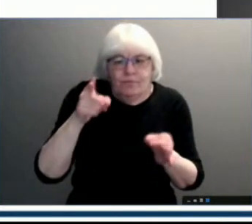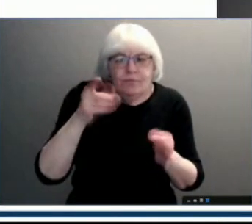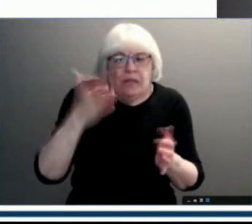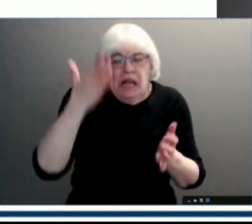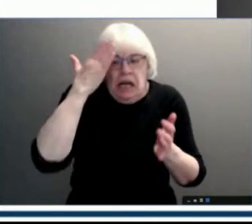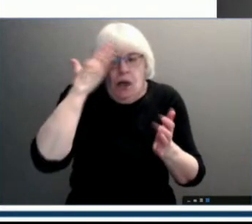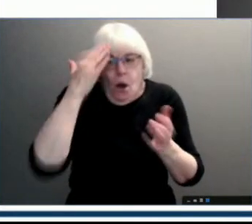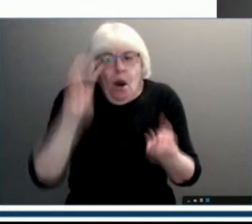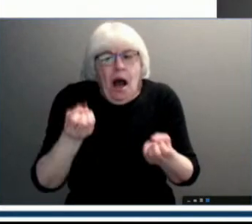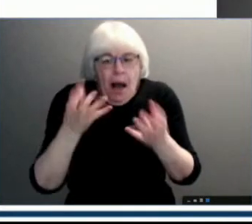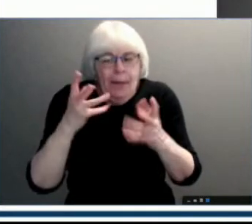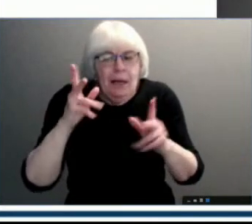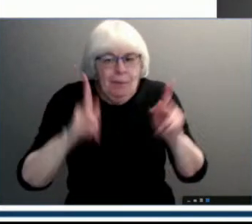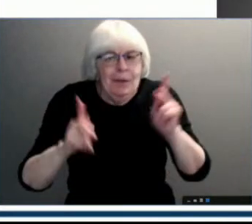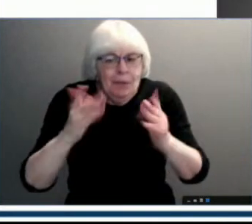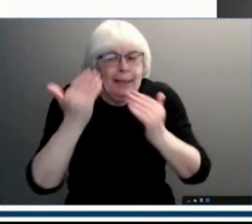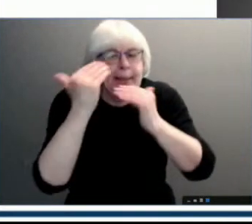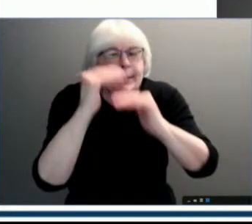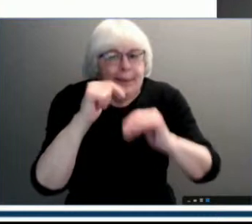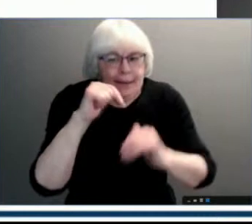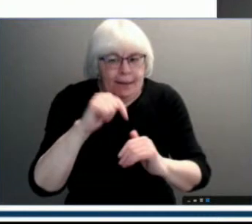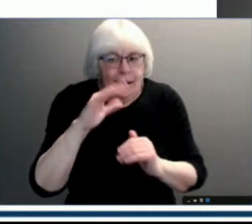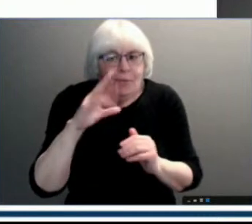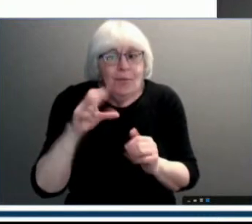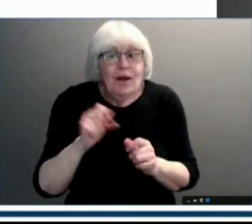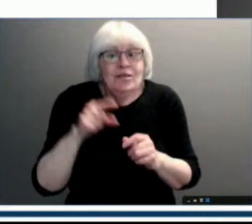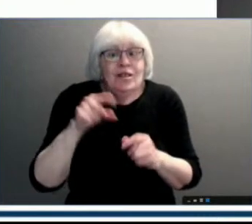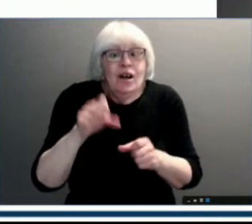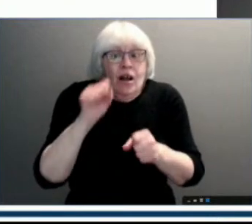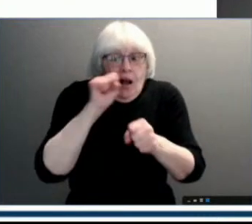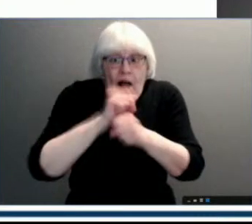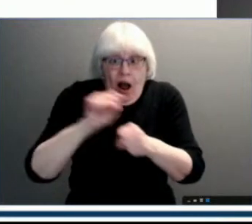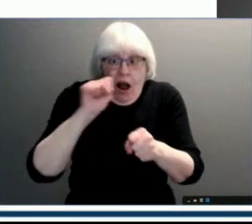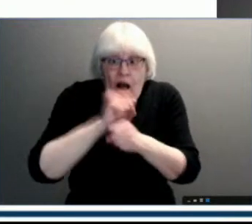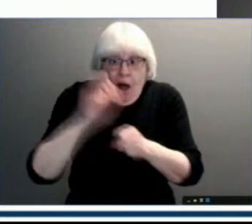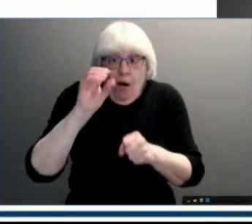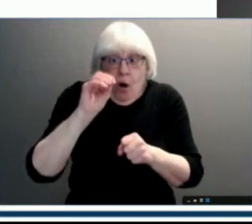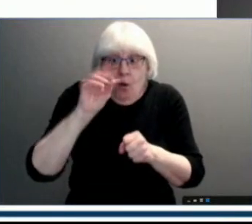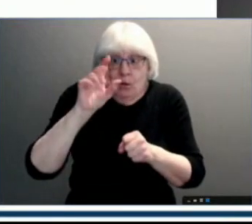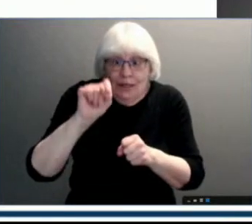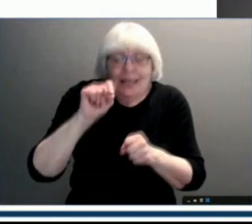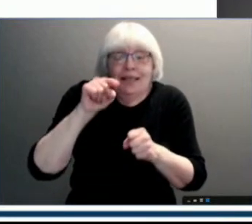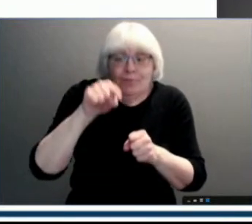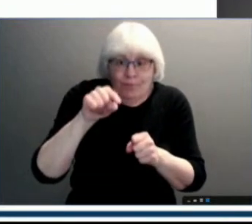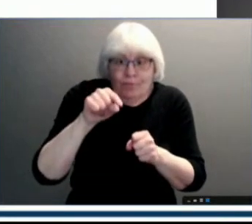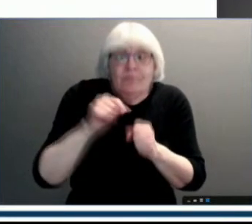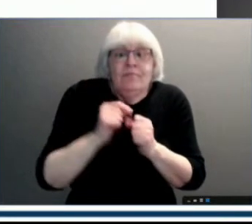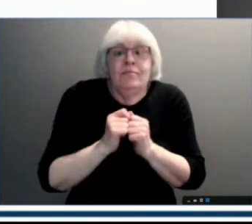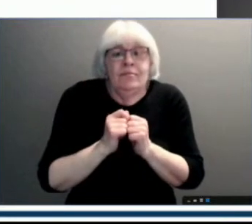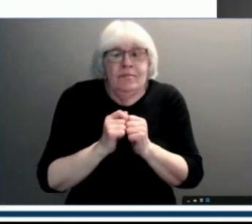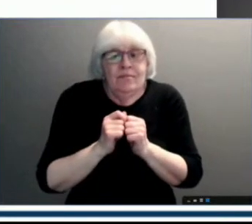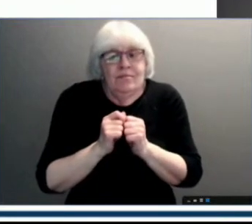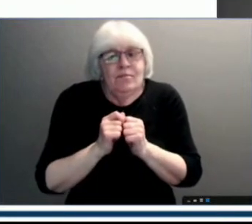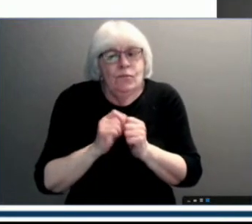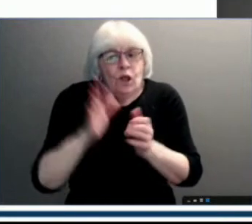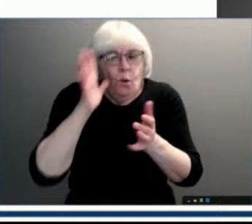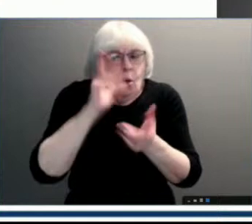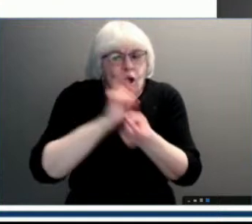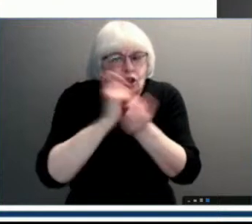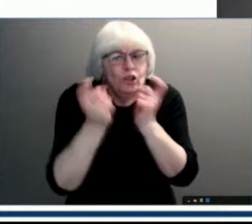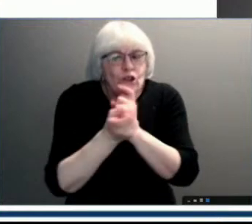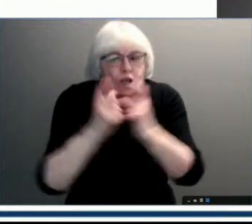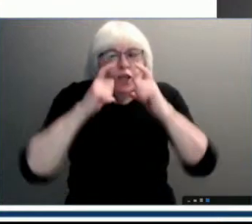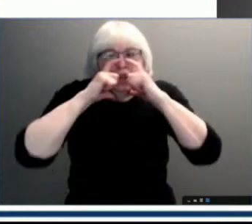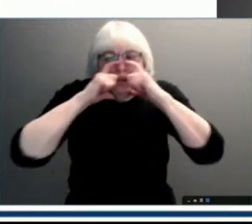our occupational health and safety colleagues are looking at any revised masking guidance for